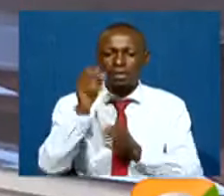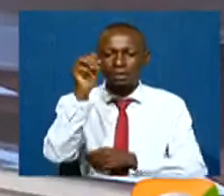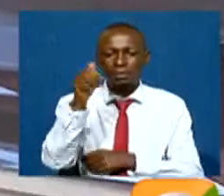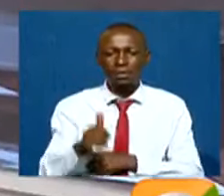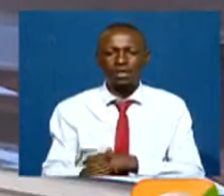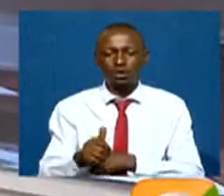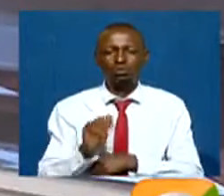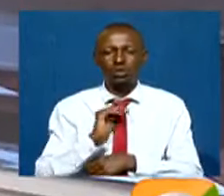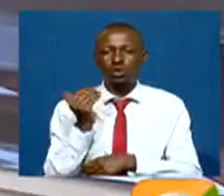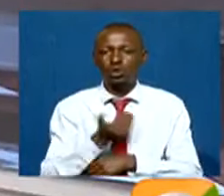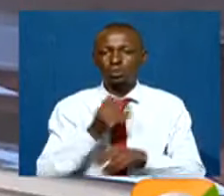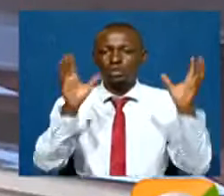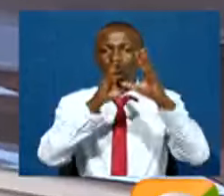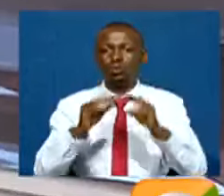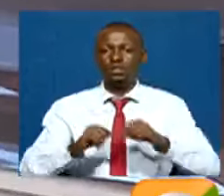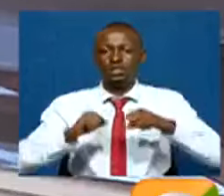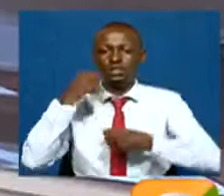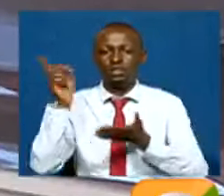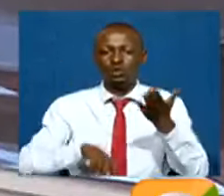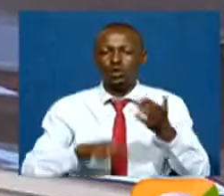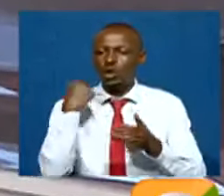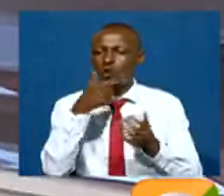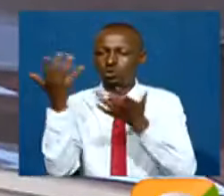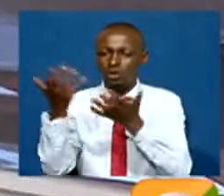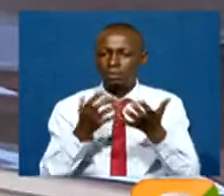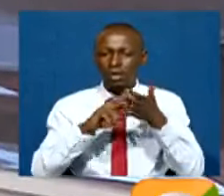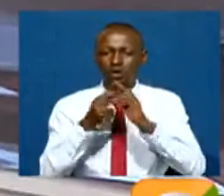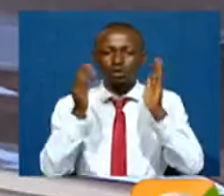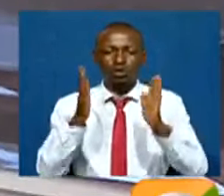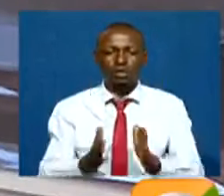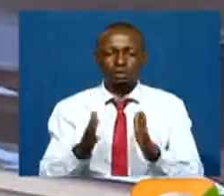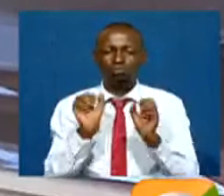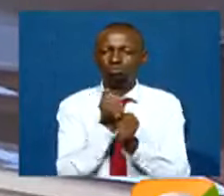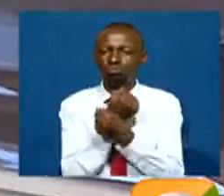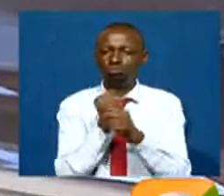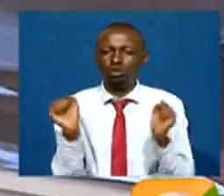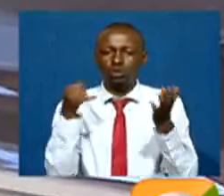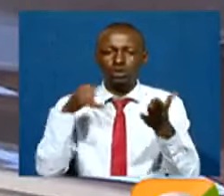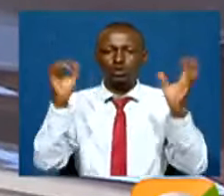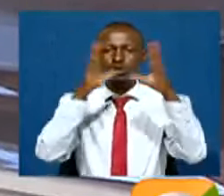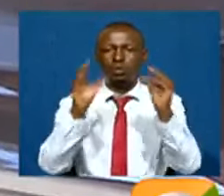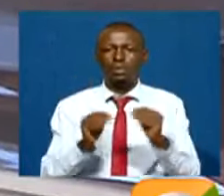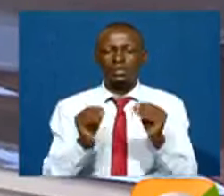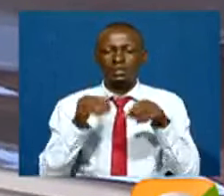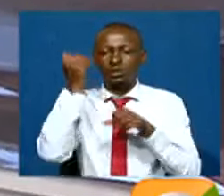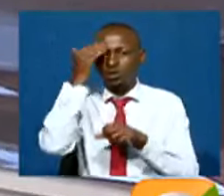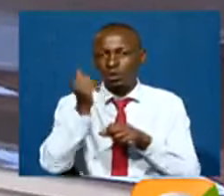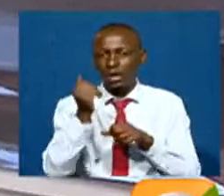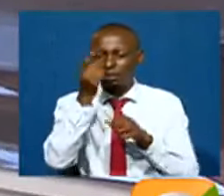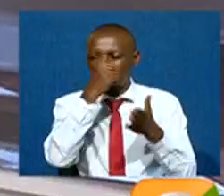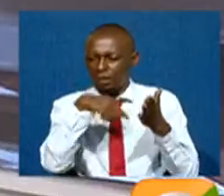Committee Chairman Ndindi Nyoro says suppliers and contractors could not be budgeted for as verification of the